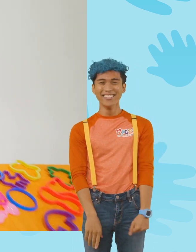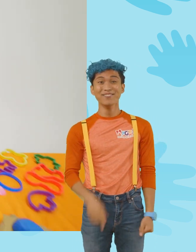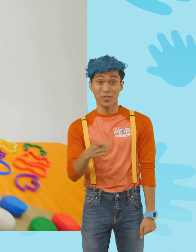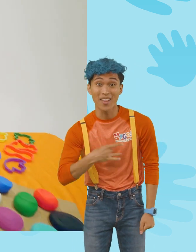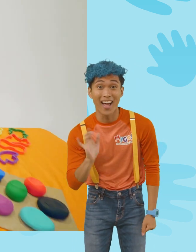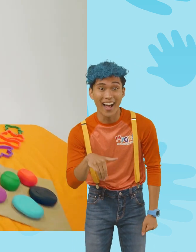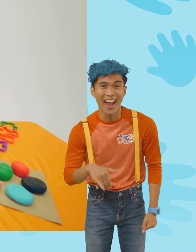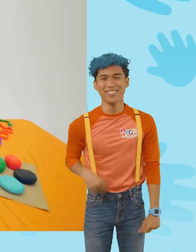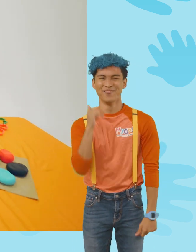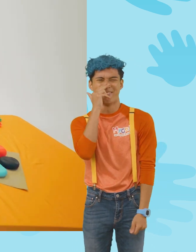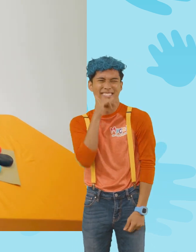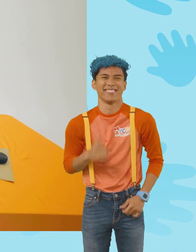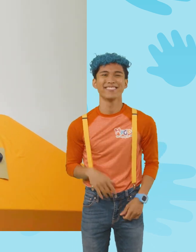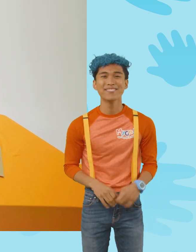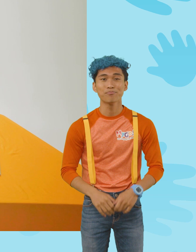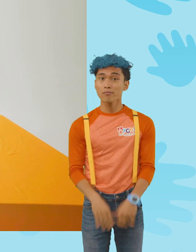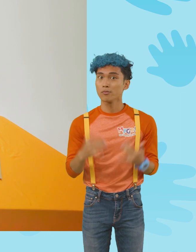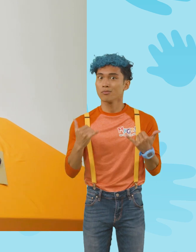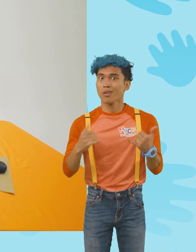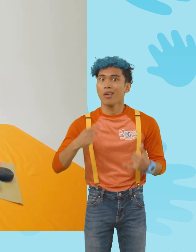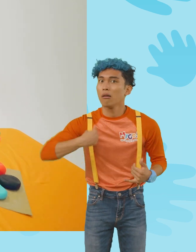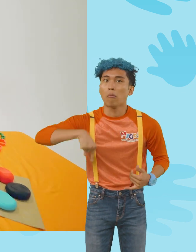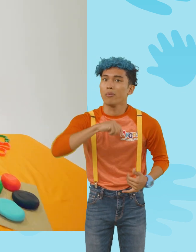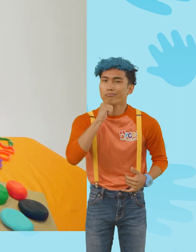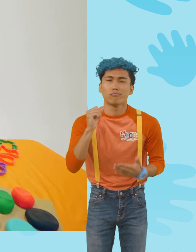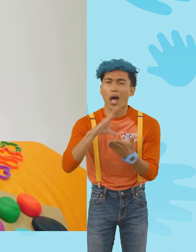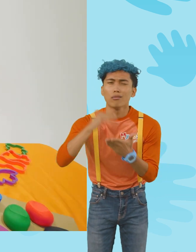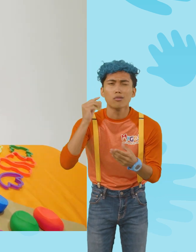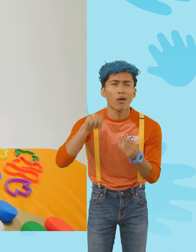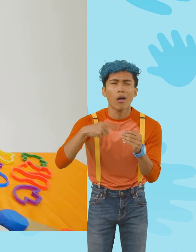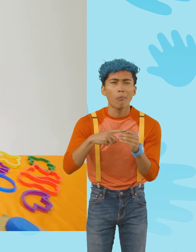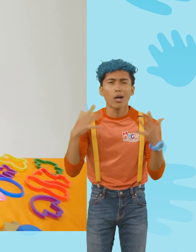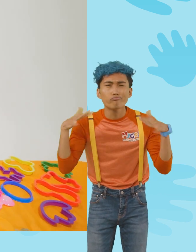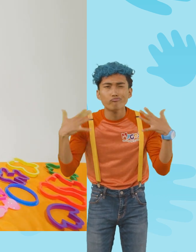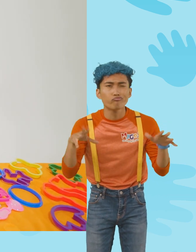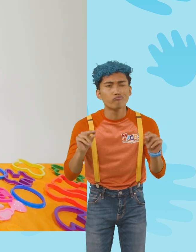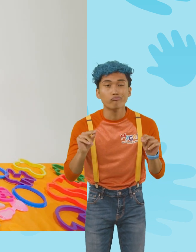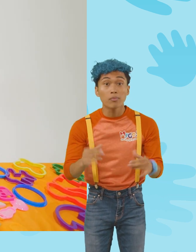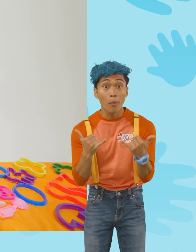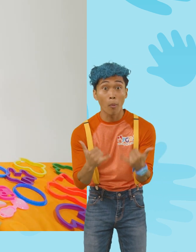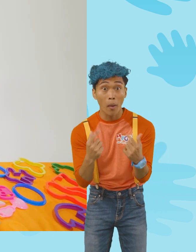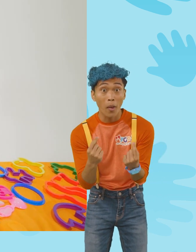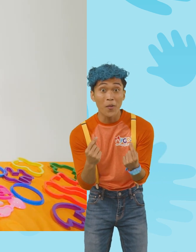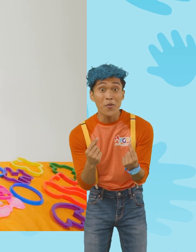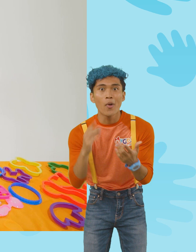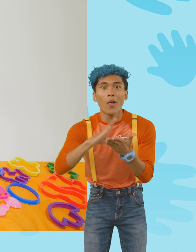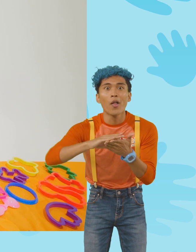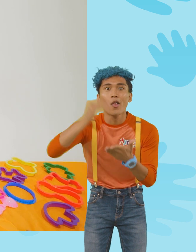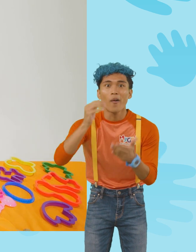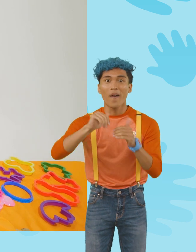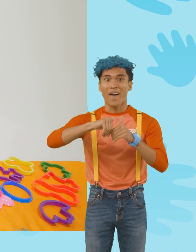And you like that? That's funny. But hey, today we're not gonna learn about tunes. We're gonna learn